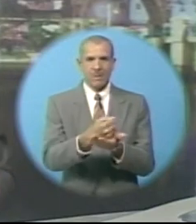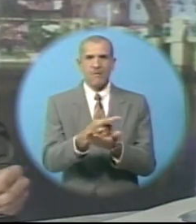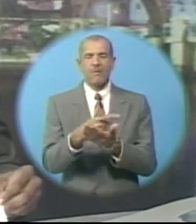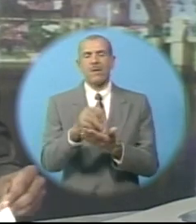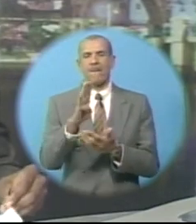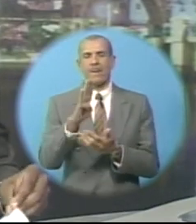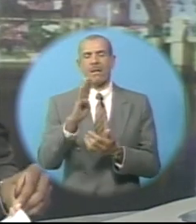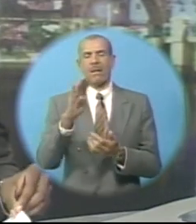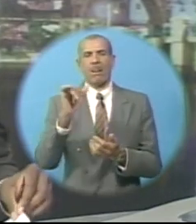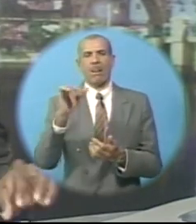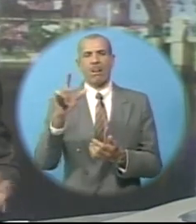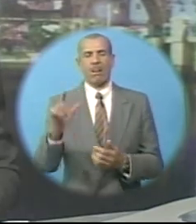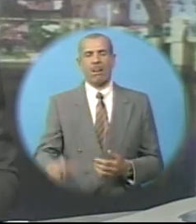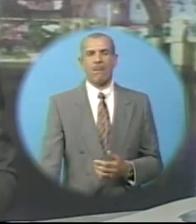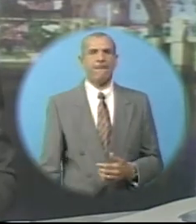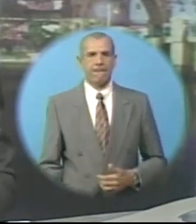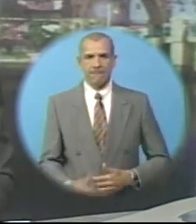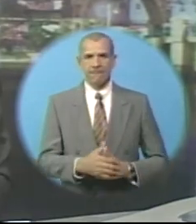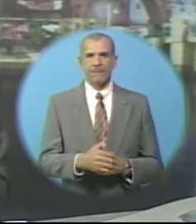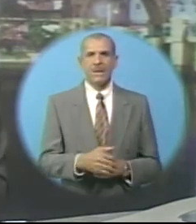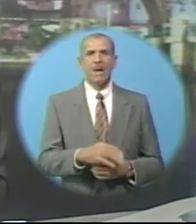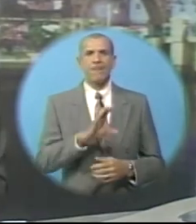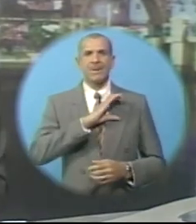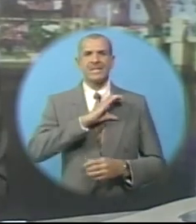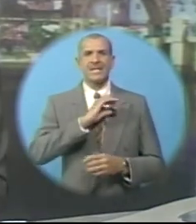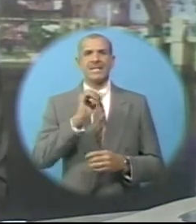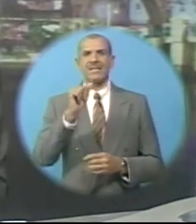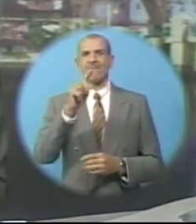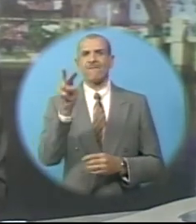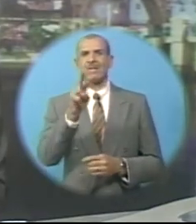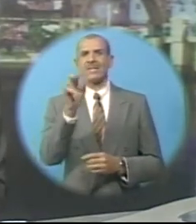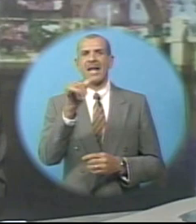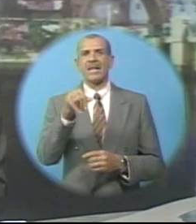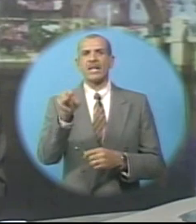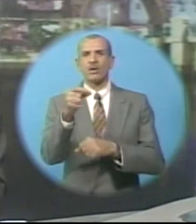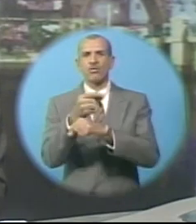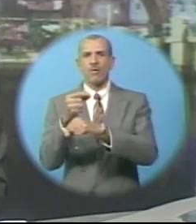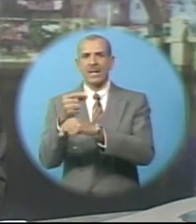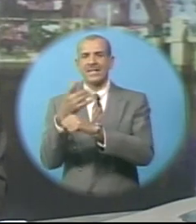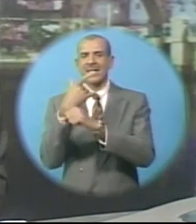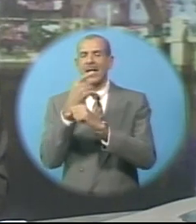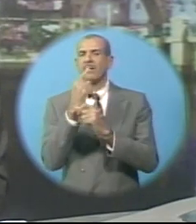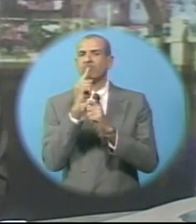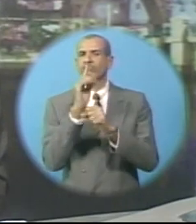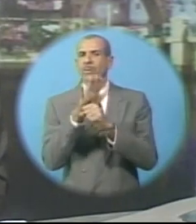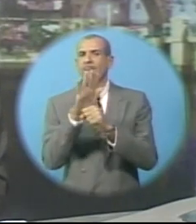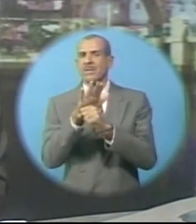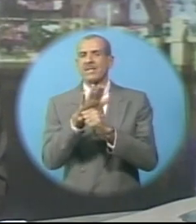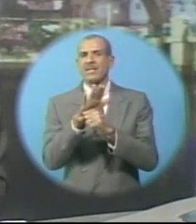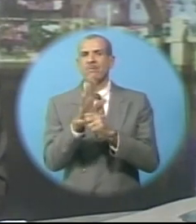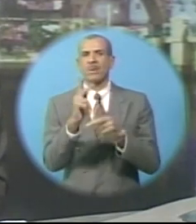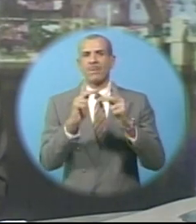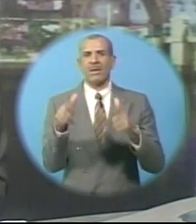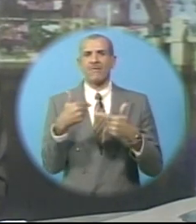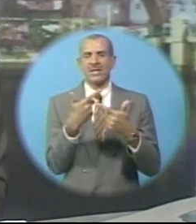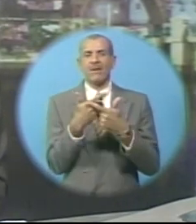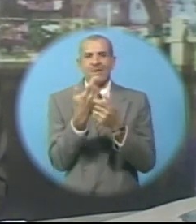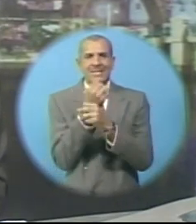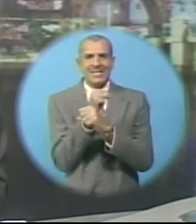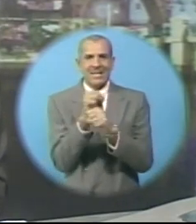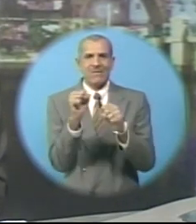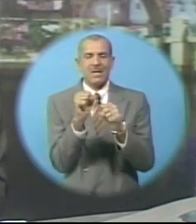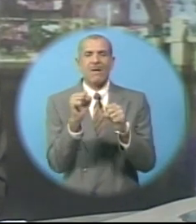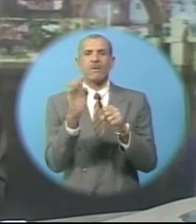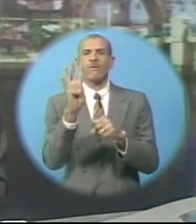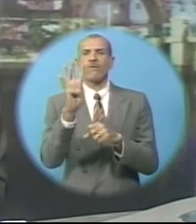period. Police in St. Vincent and the Grenadines are attempting to reassure residents about their safety after 4 people